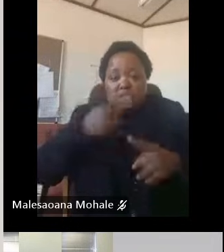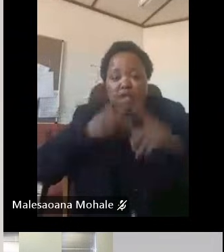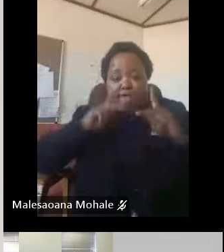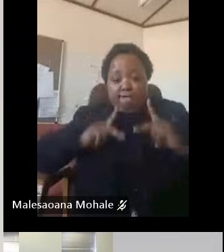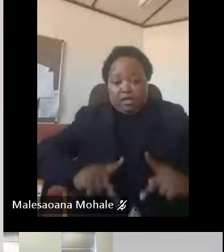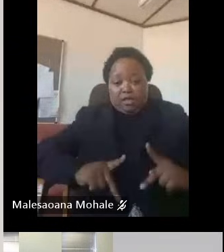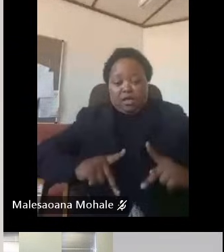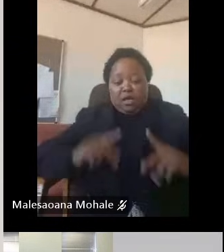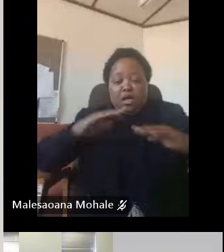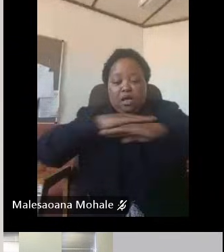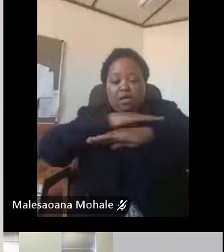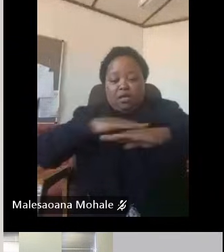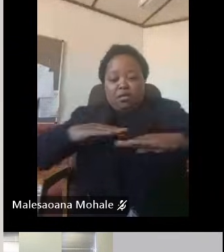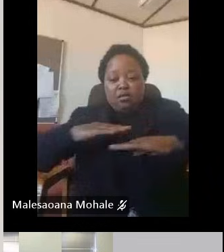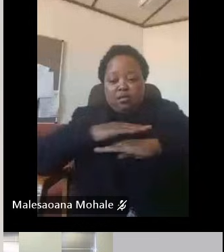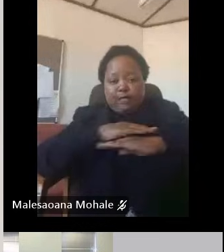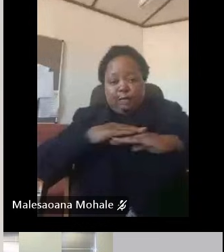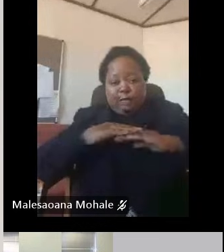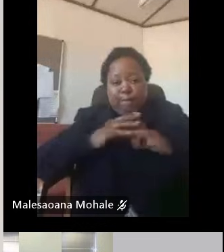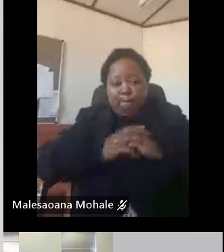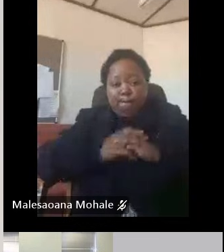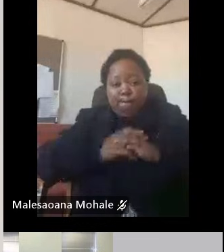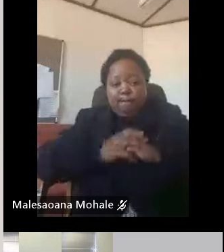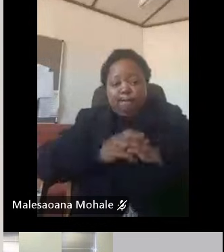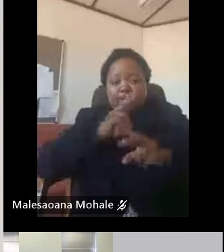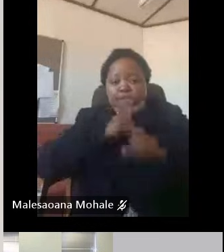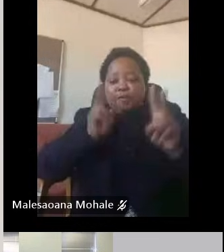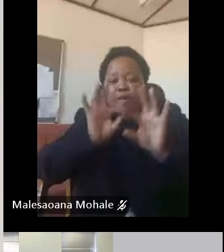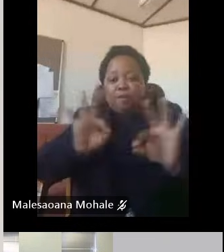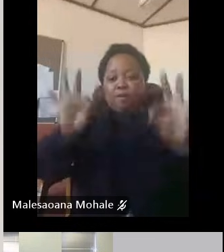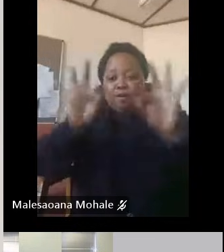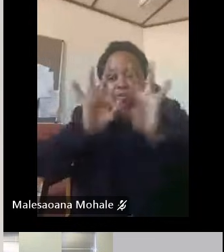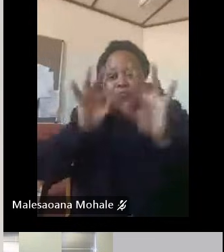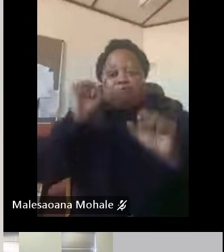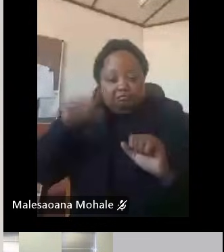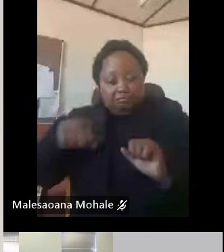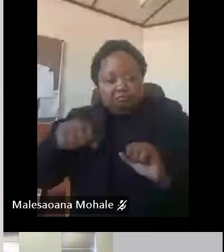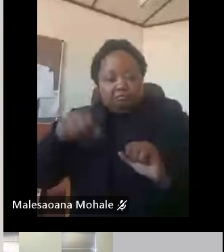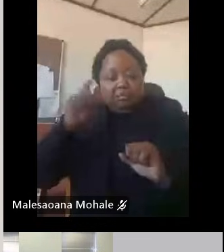accessibility. It is important that when we